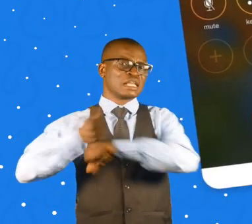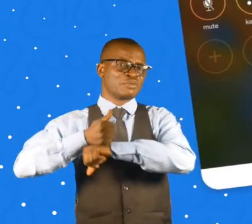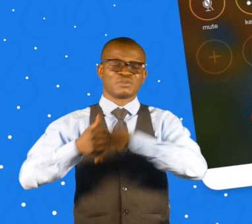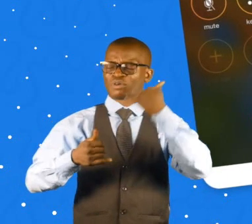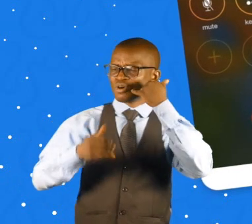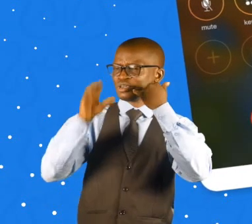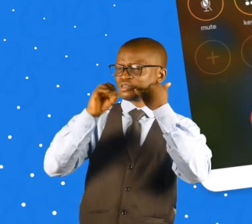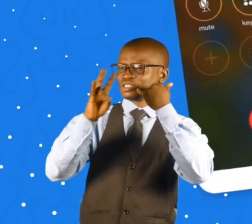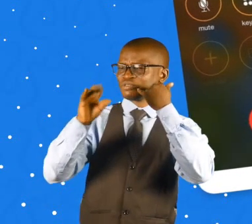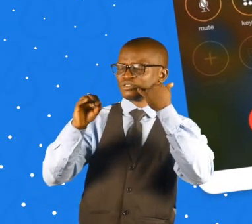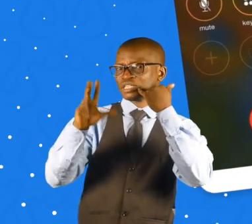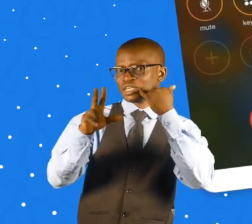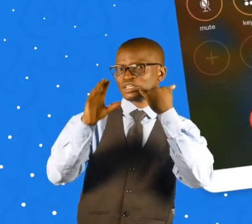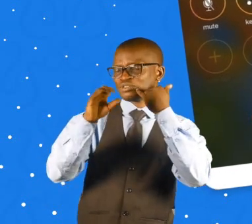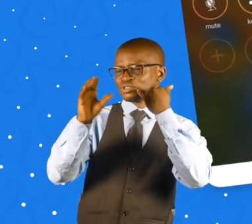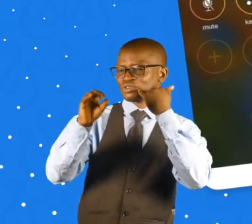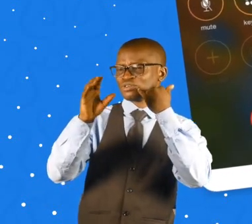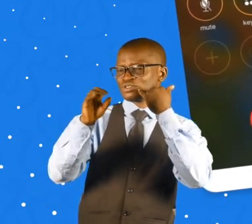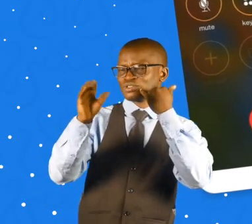hotline 0703